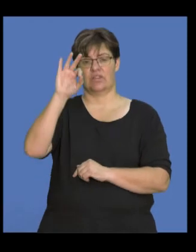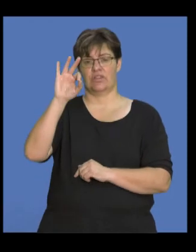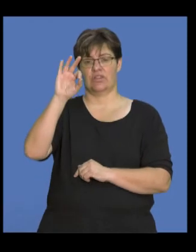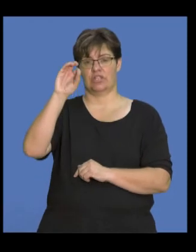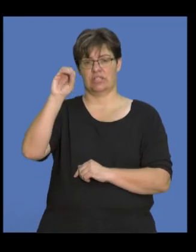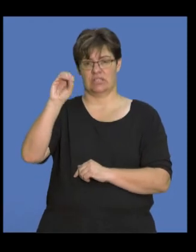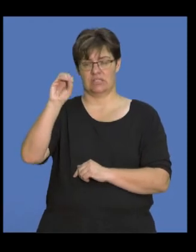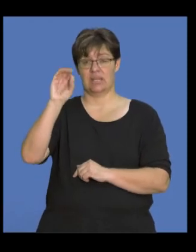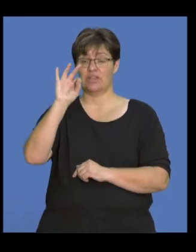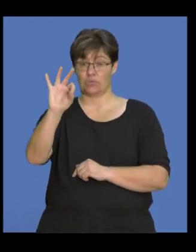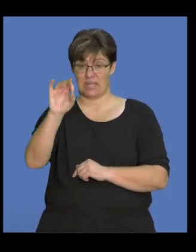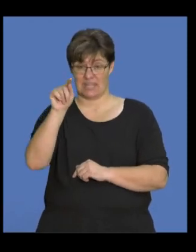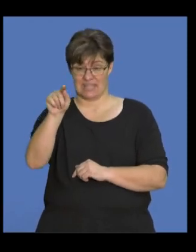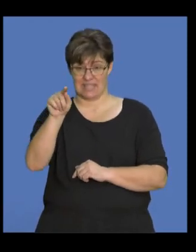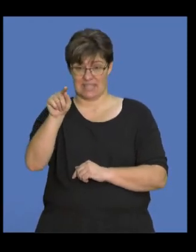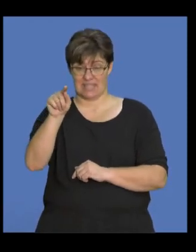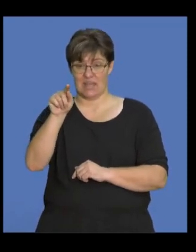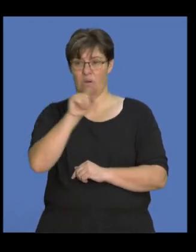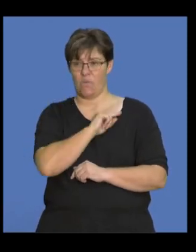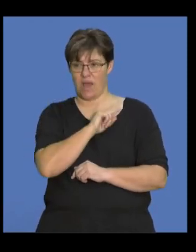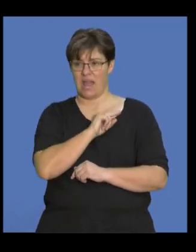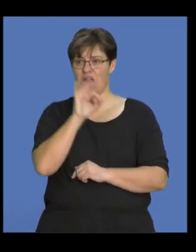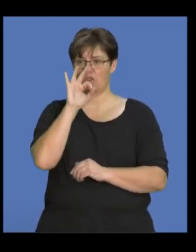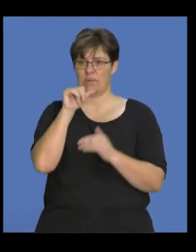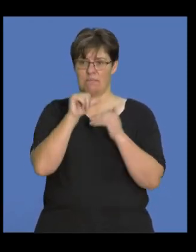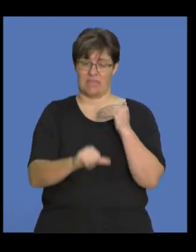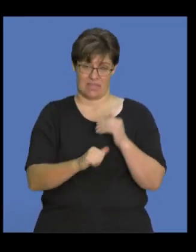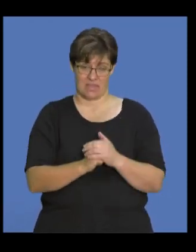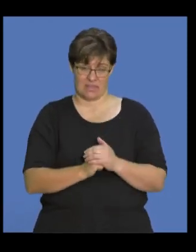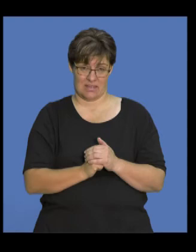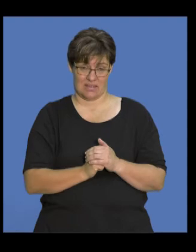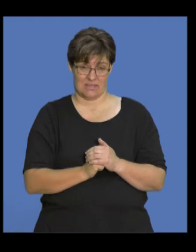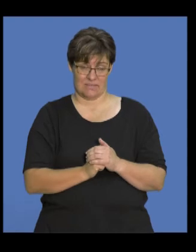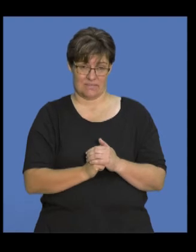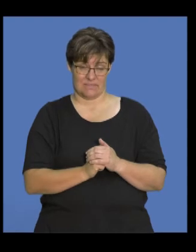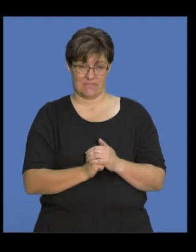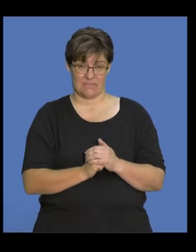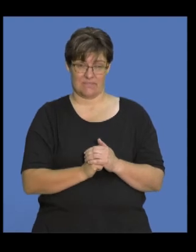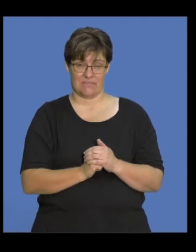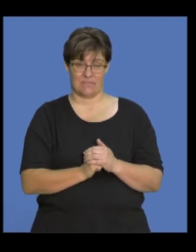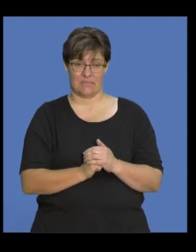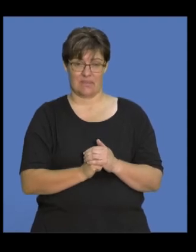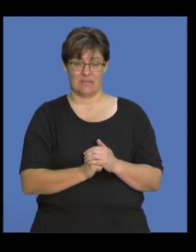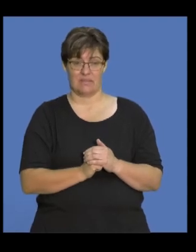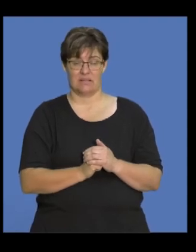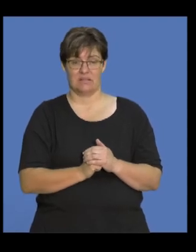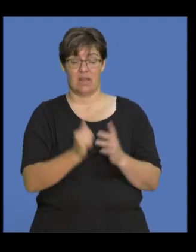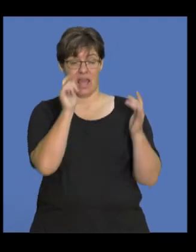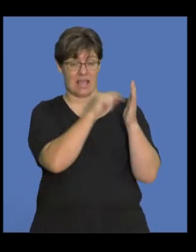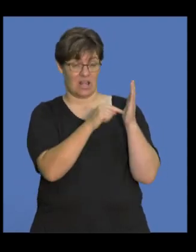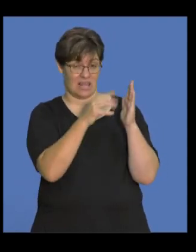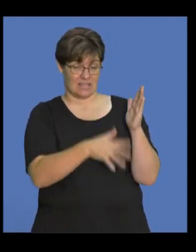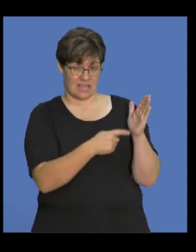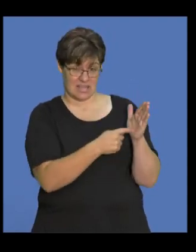exponent of 3. And this is just for 3 months. Now, if you go to our calculator, this will